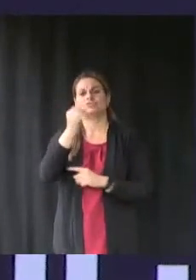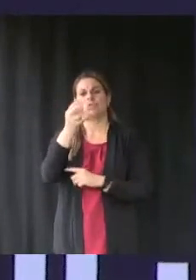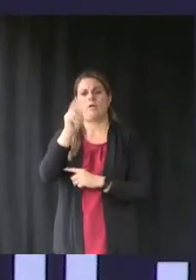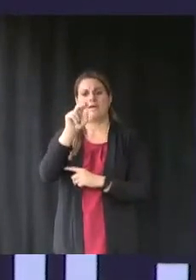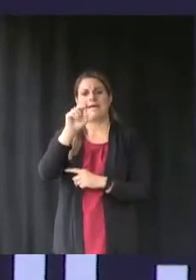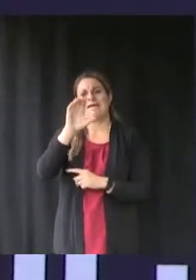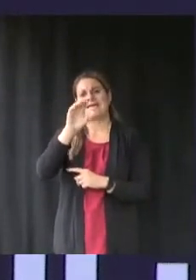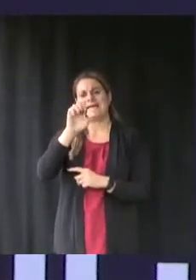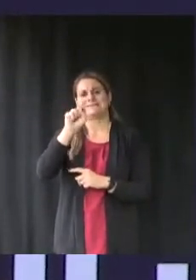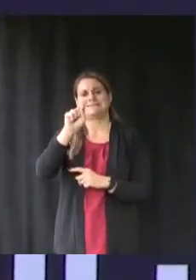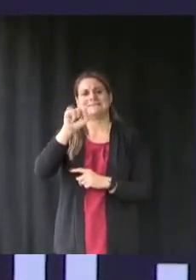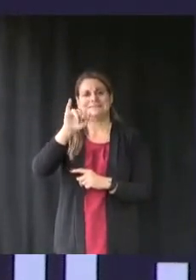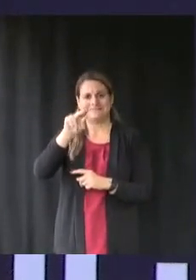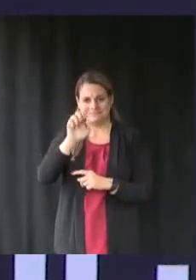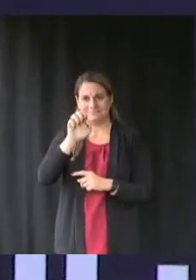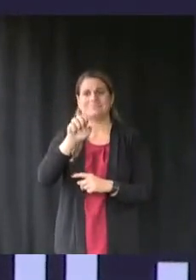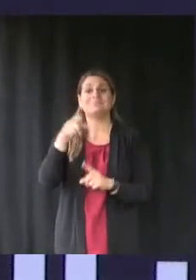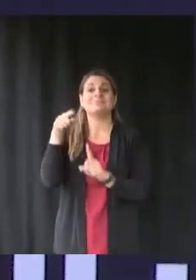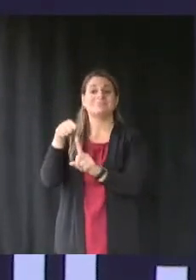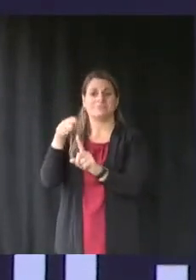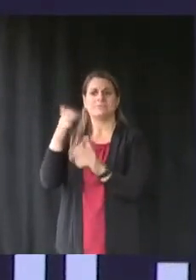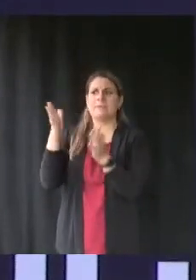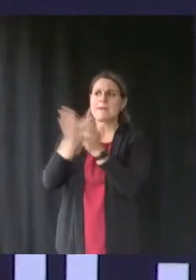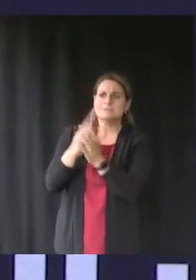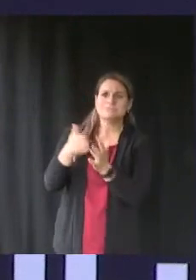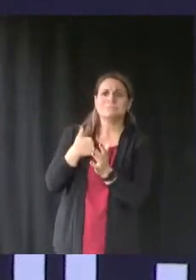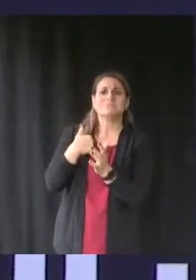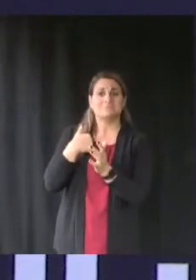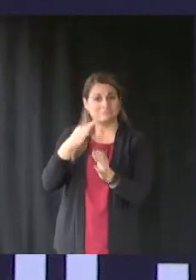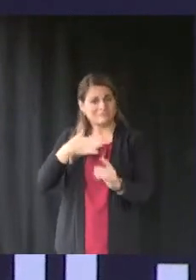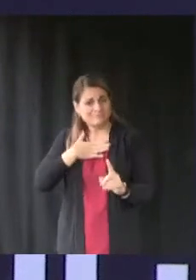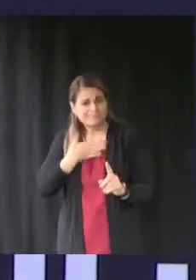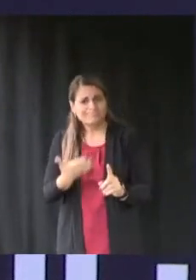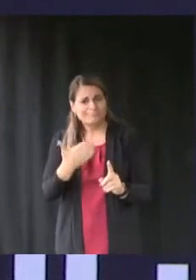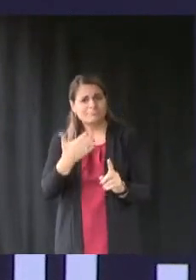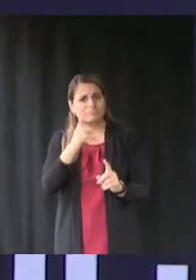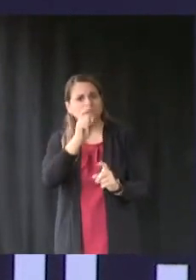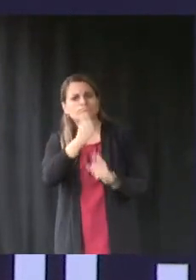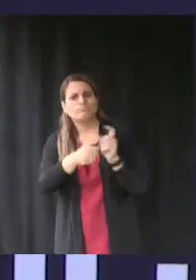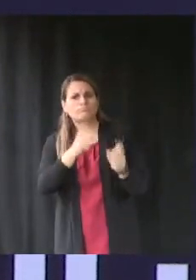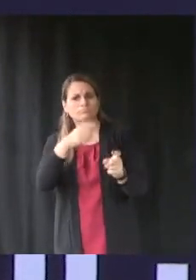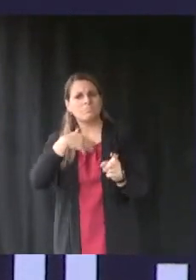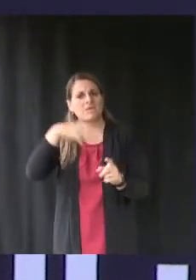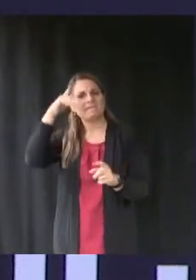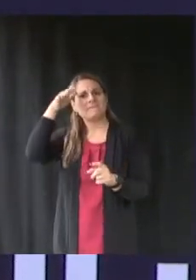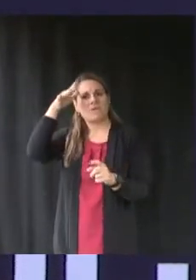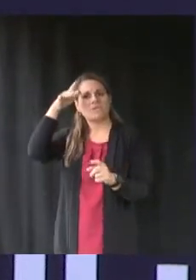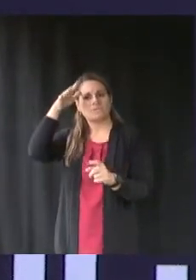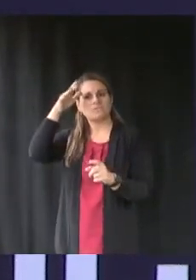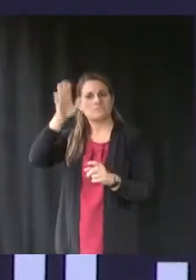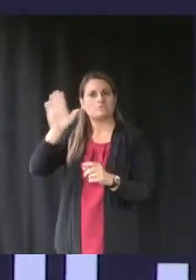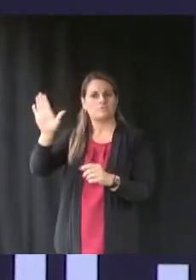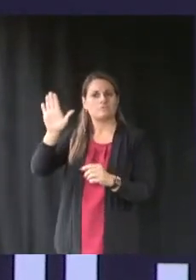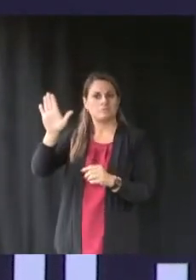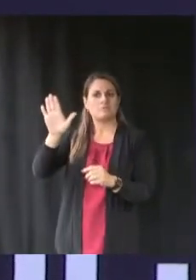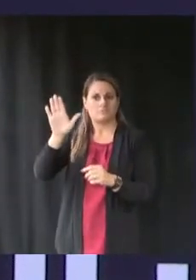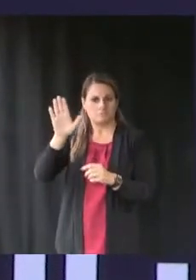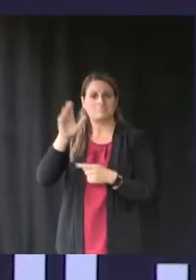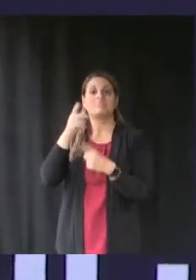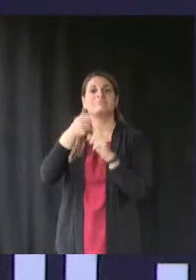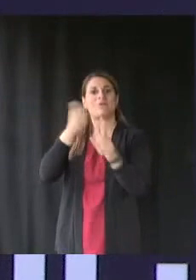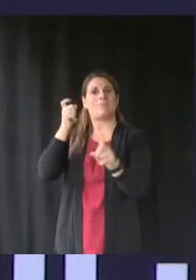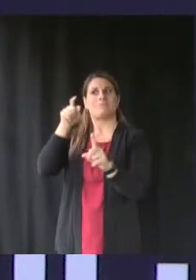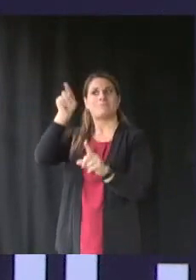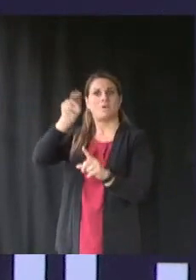willing to think about placing my father's papers from Nuremberg and elsewhere here at the university. That's where this journey began that many